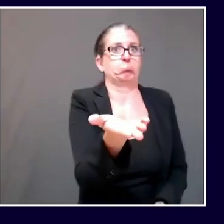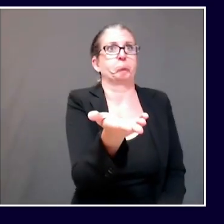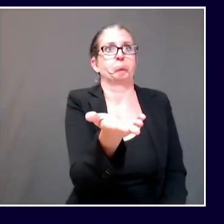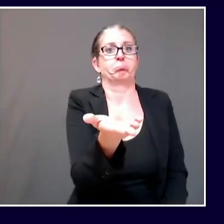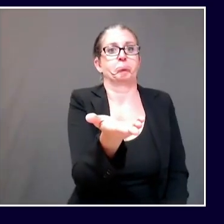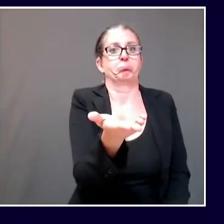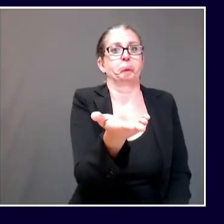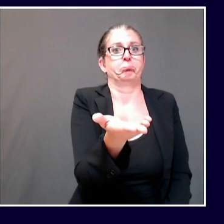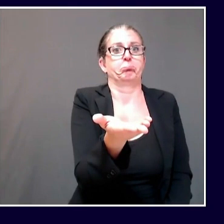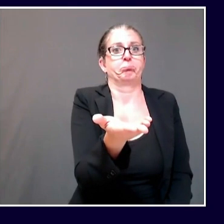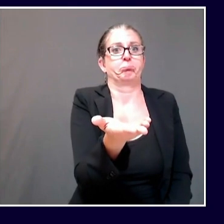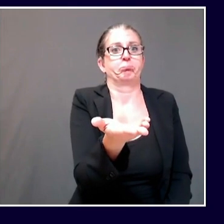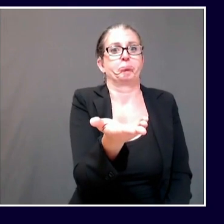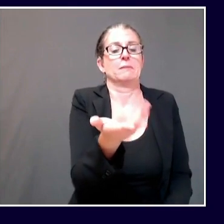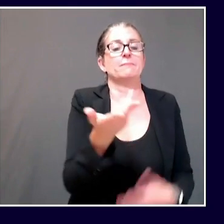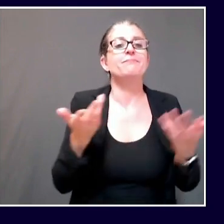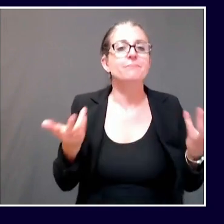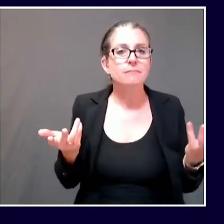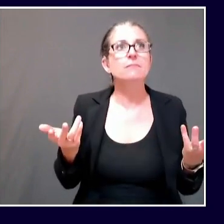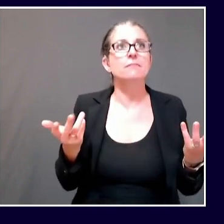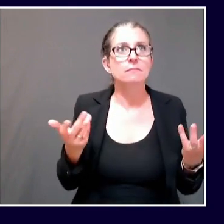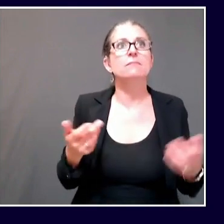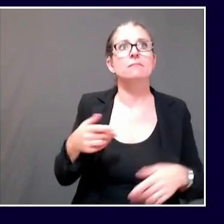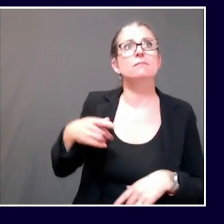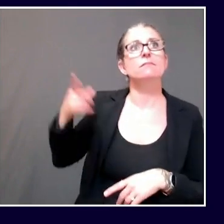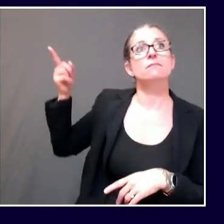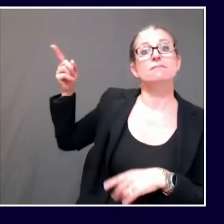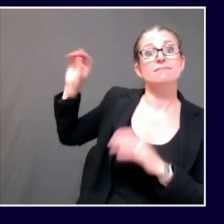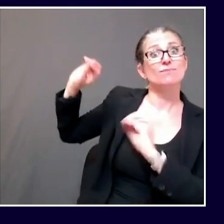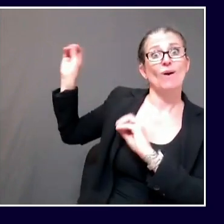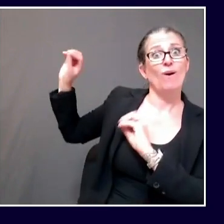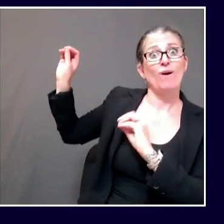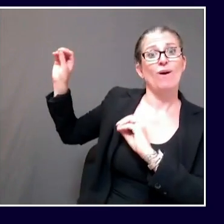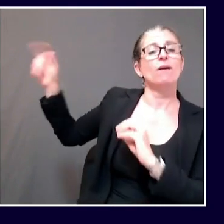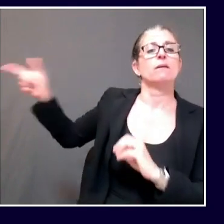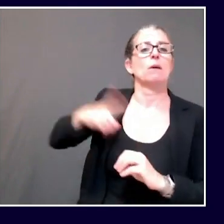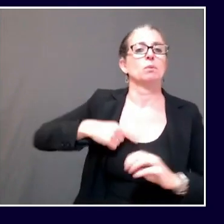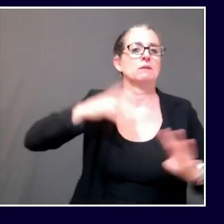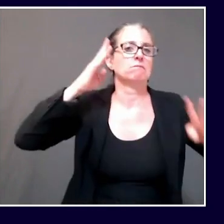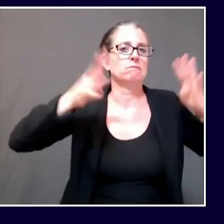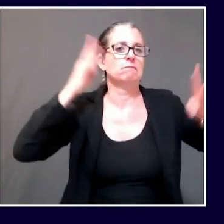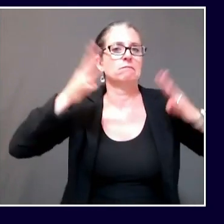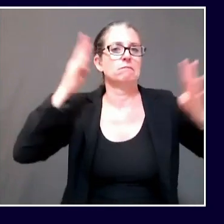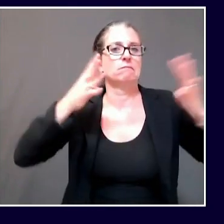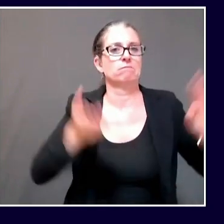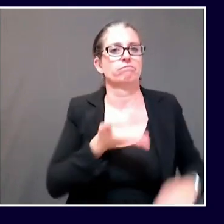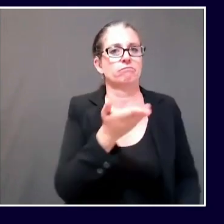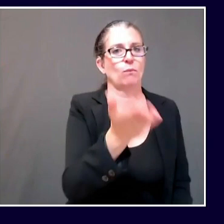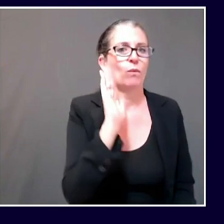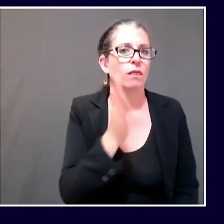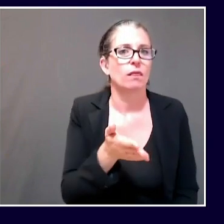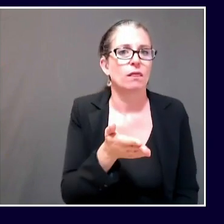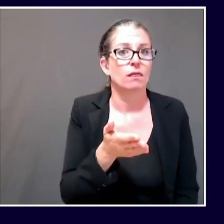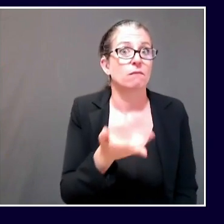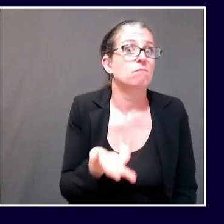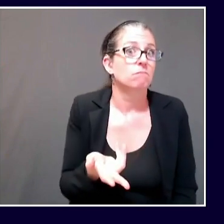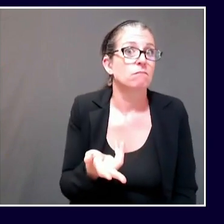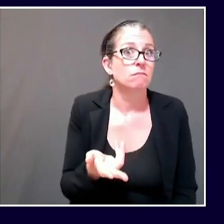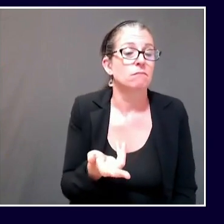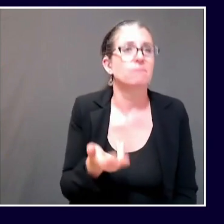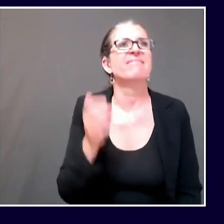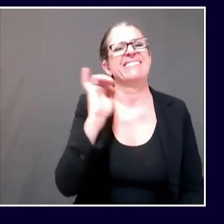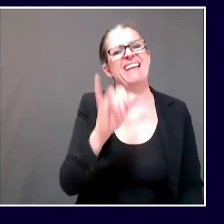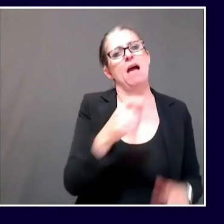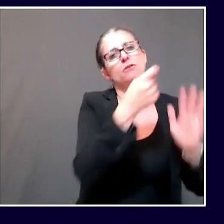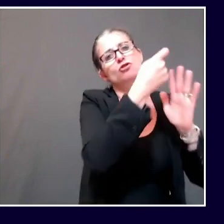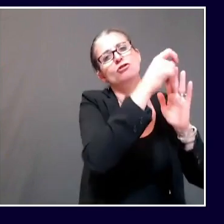that for the state of Maine, we have done that. That's been done partly through our checklist, COVID-19 checklist process. Sometimes it's done through